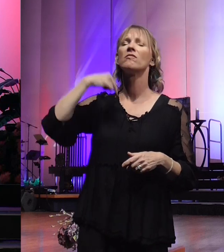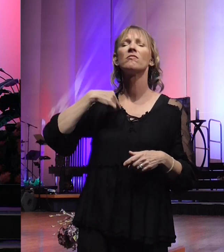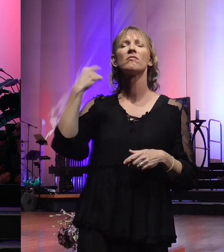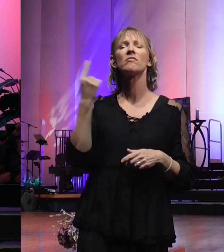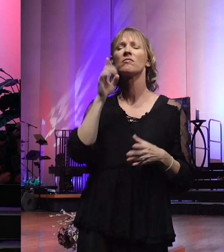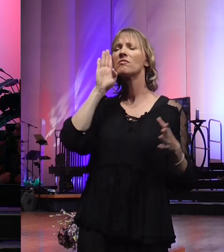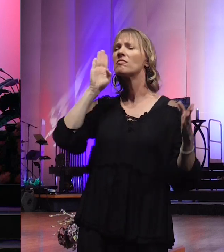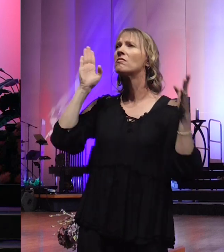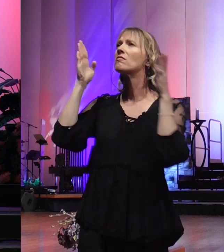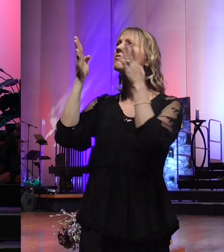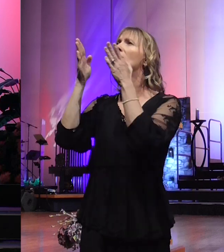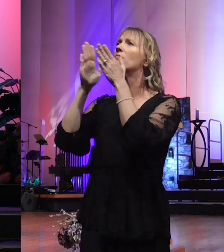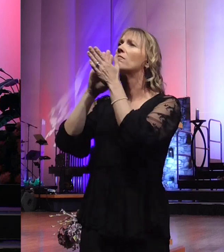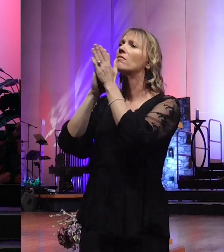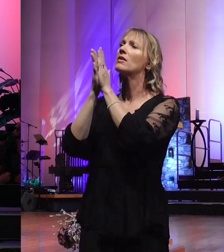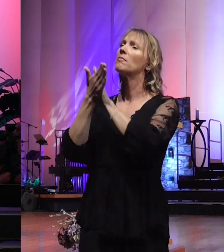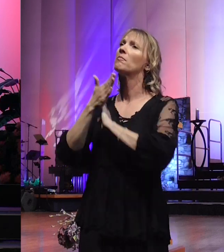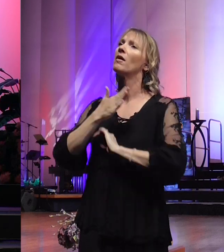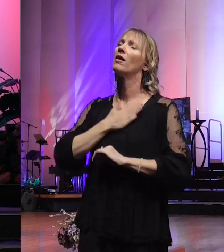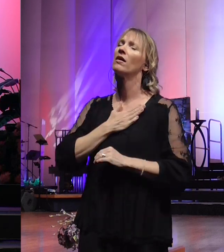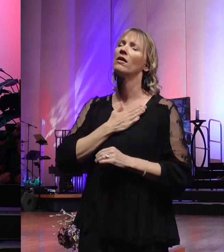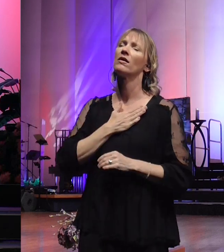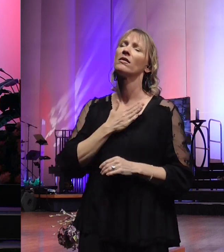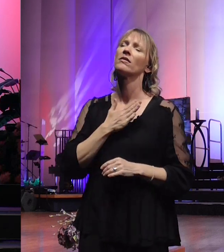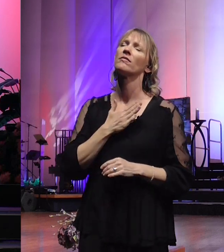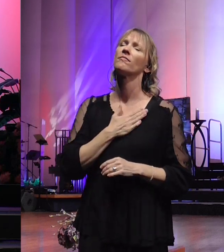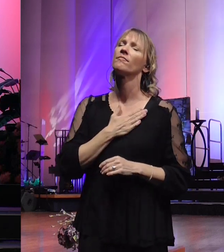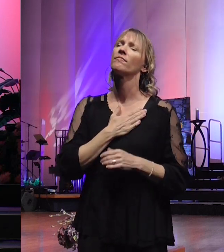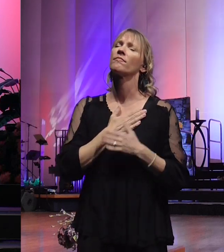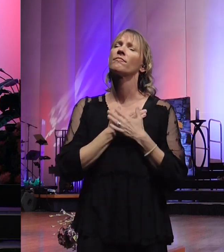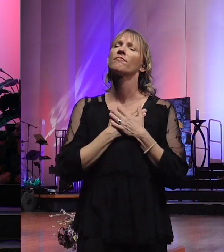only make you mine,